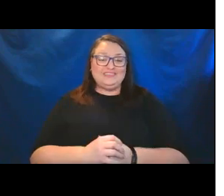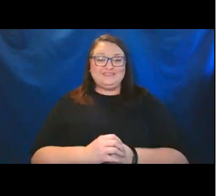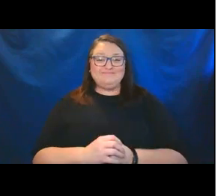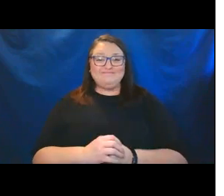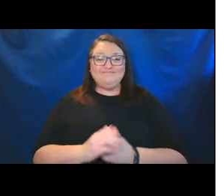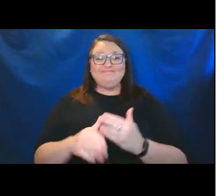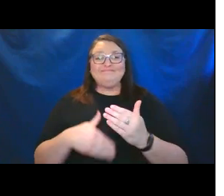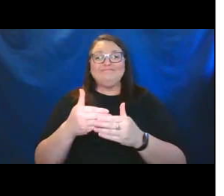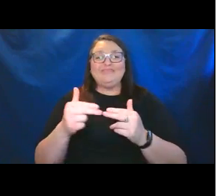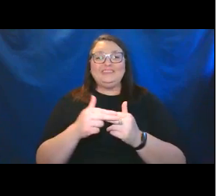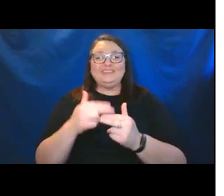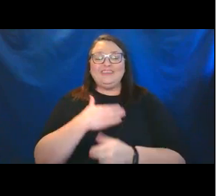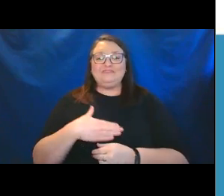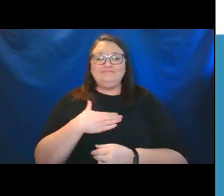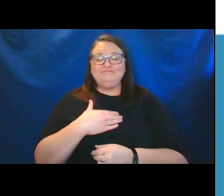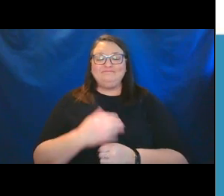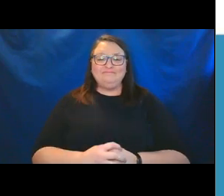Next slide, please.